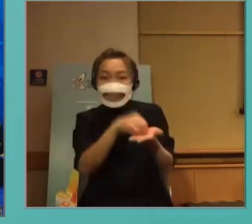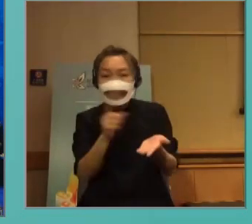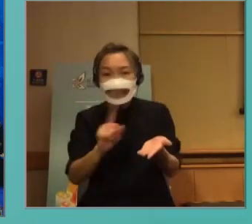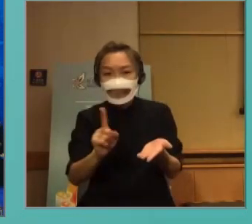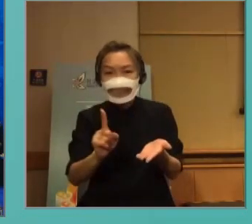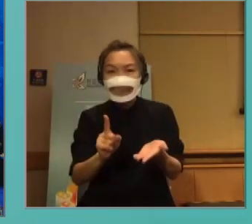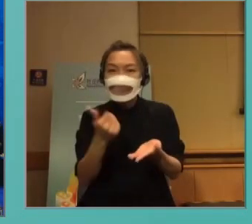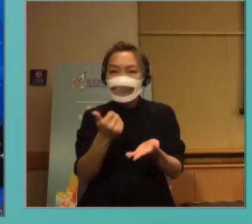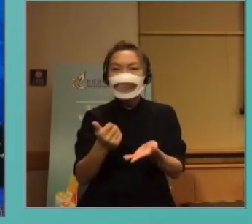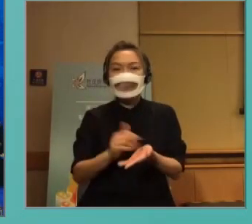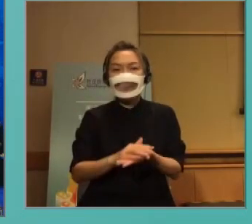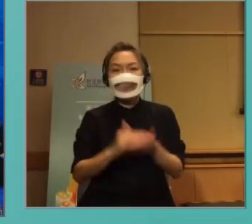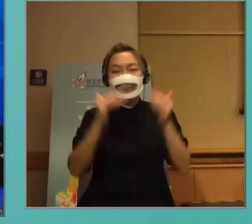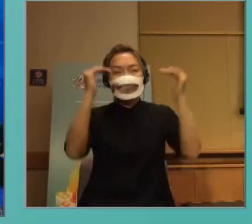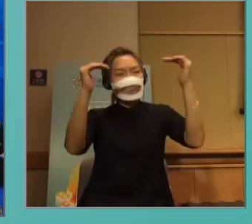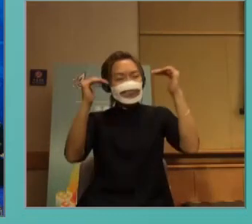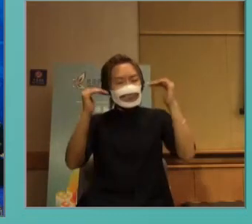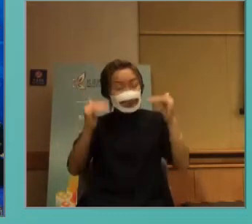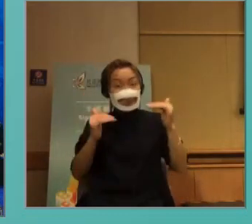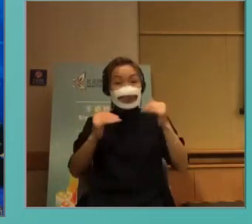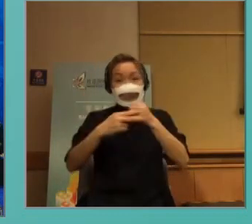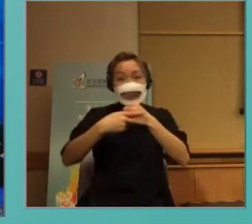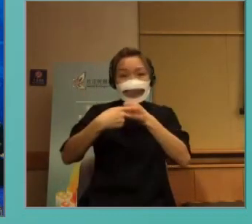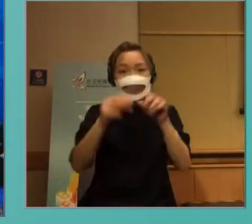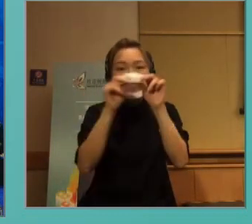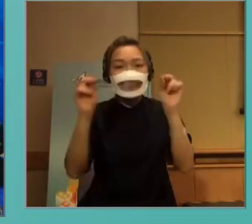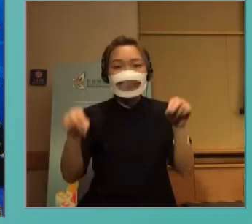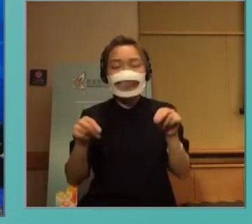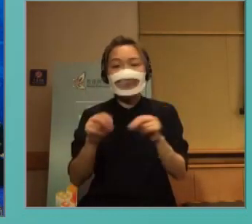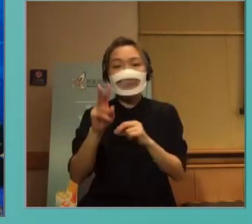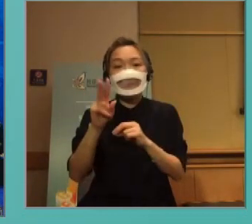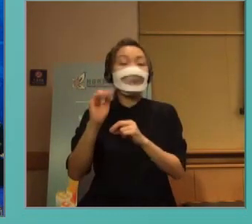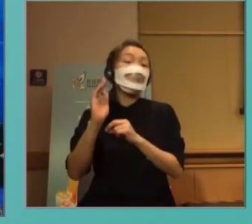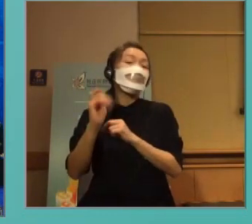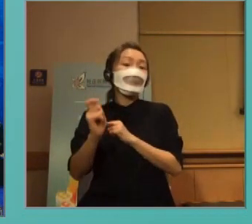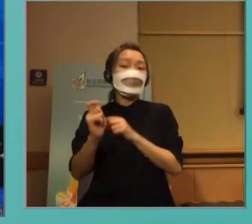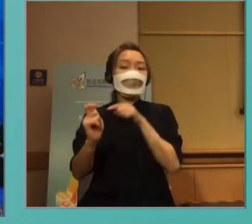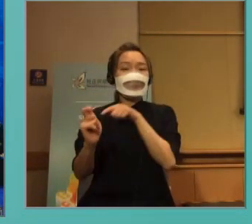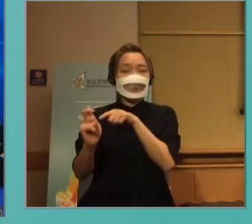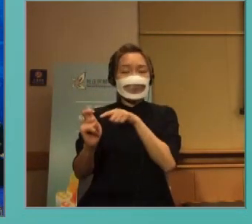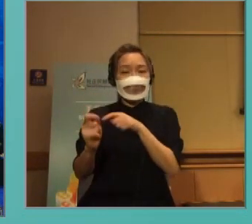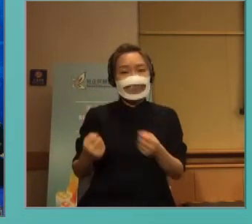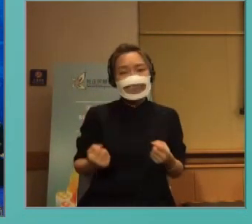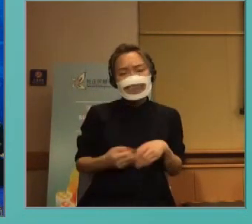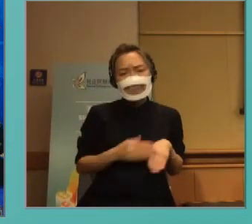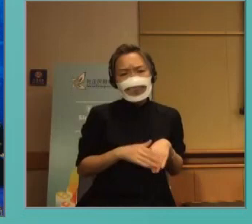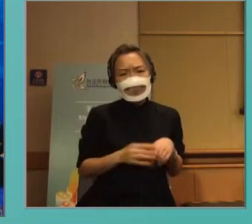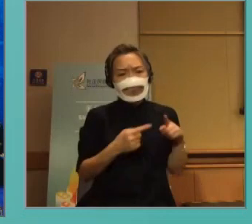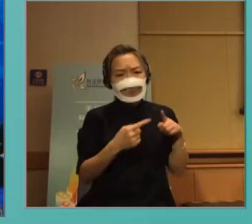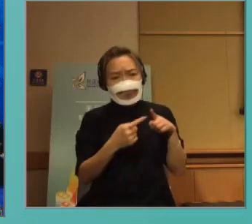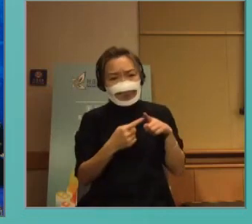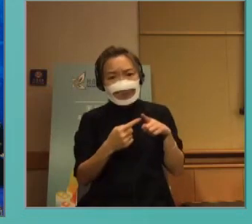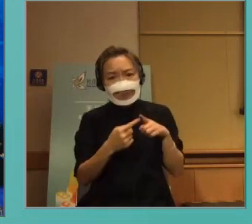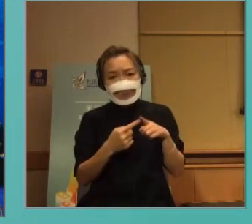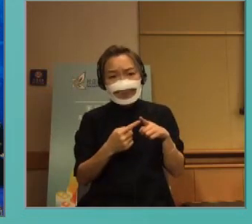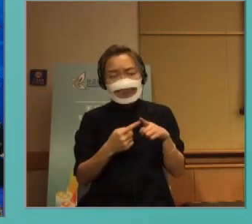the risks and challenges of the NFTs for lay person or lay man, lay women. Like, if you don't have any clue